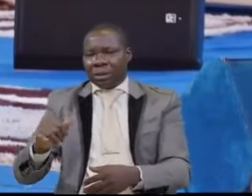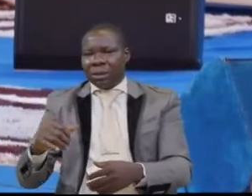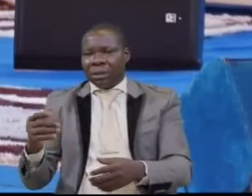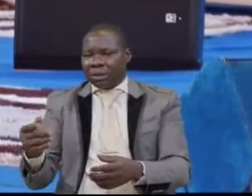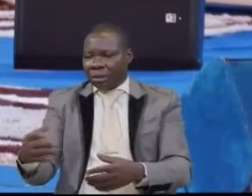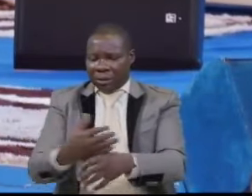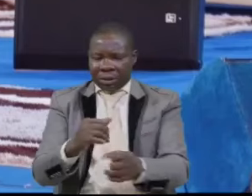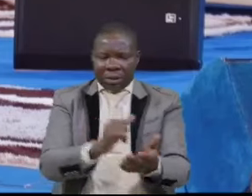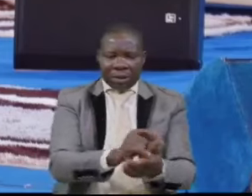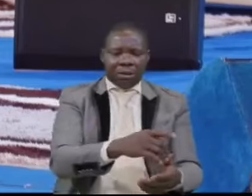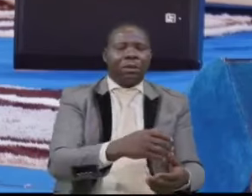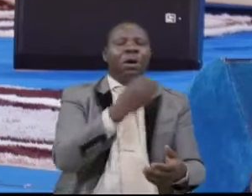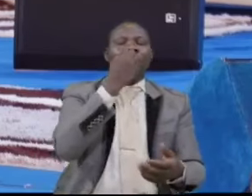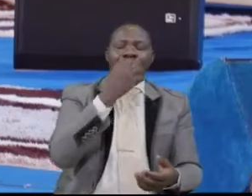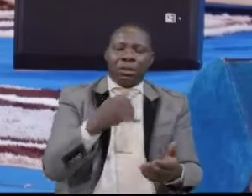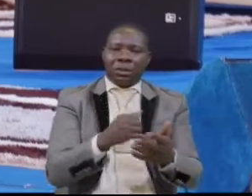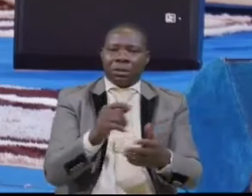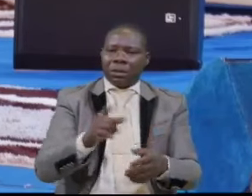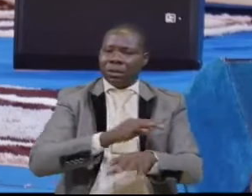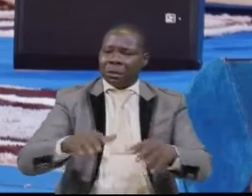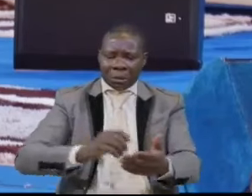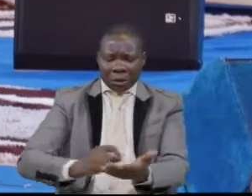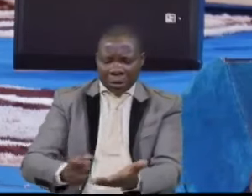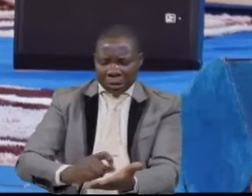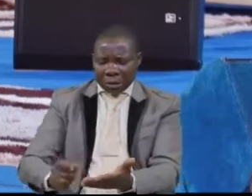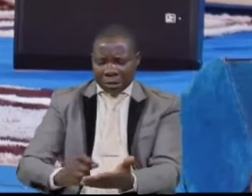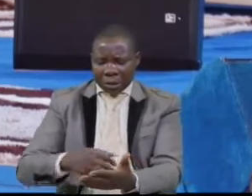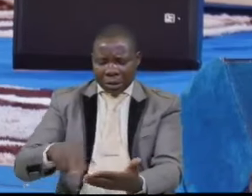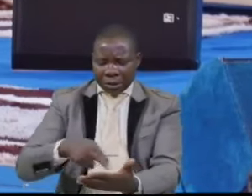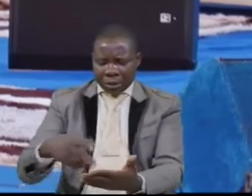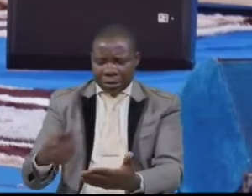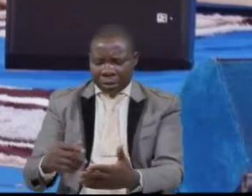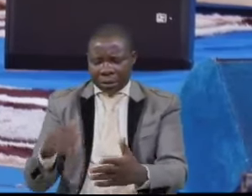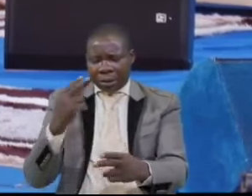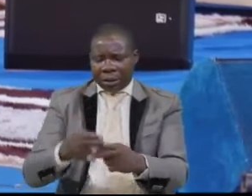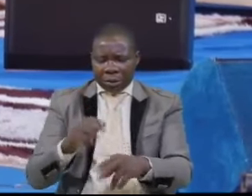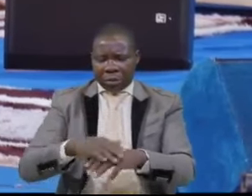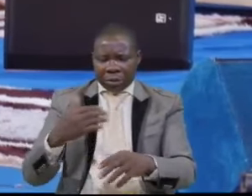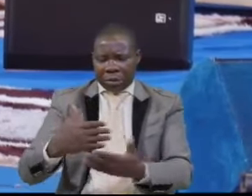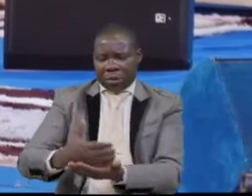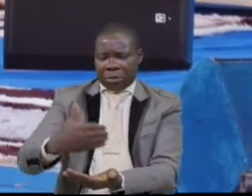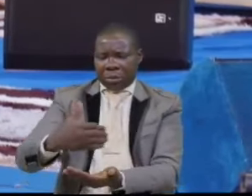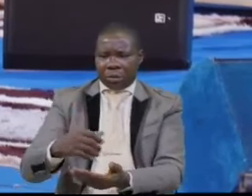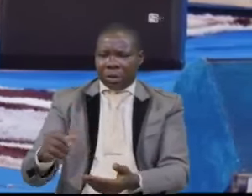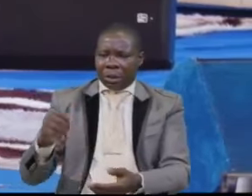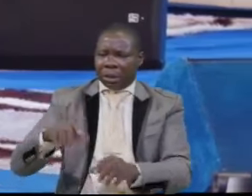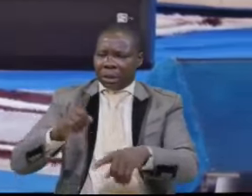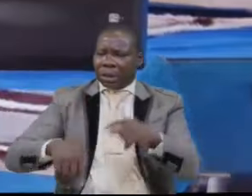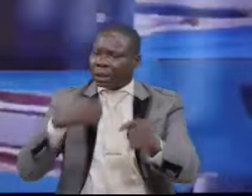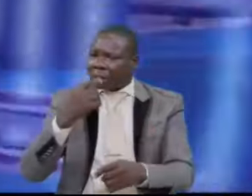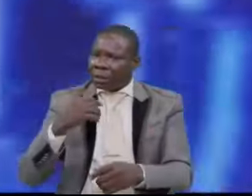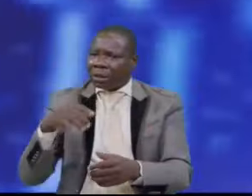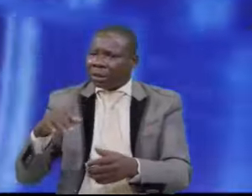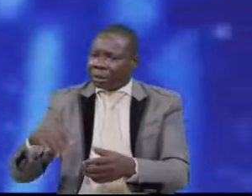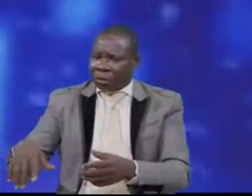not even read the label on the bottle. It does not even say, those who have taken that, drunk that, eaten